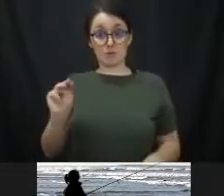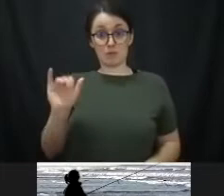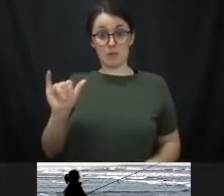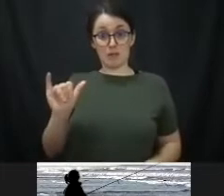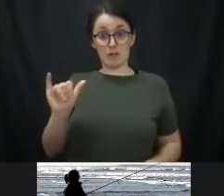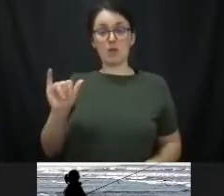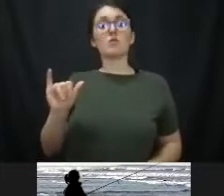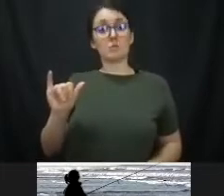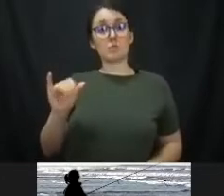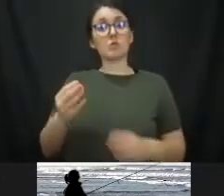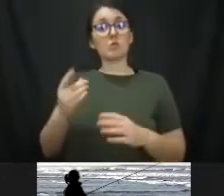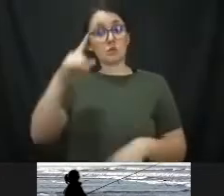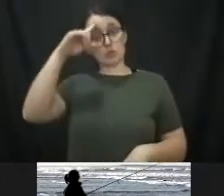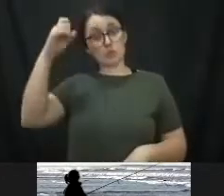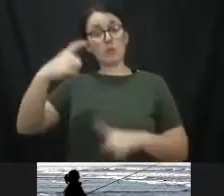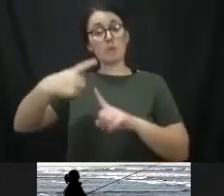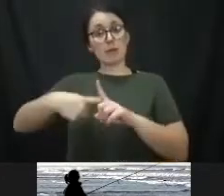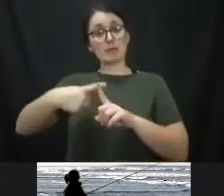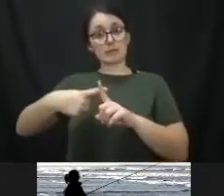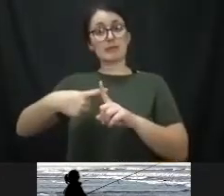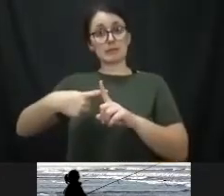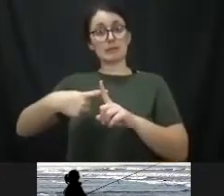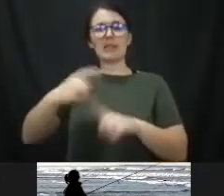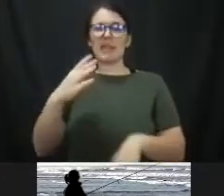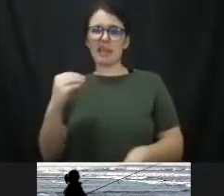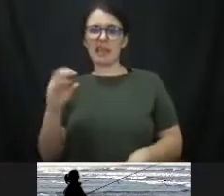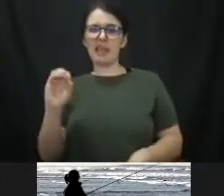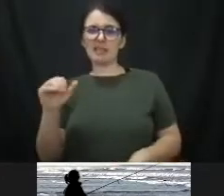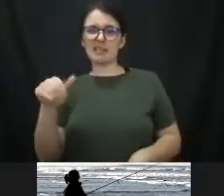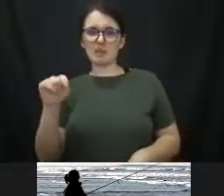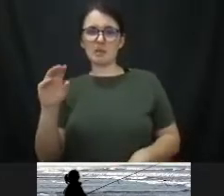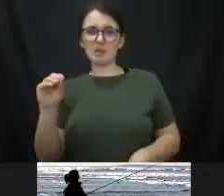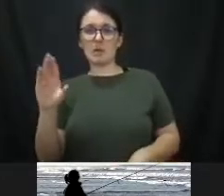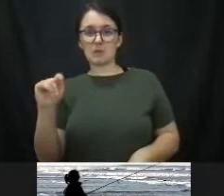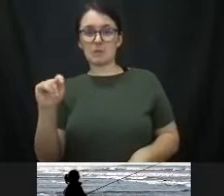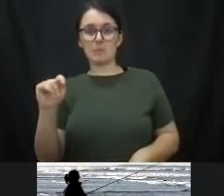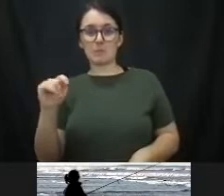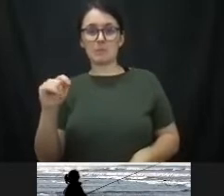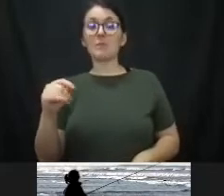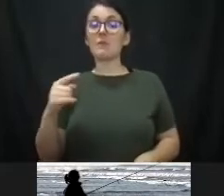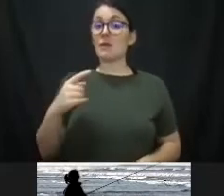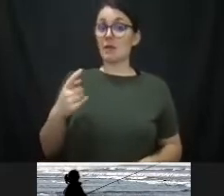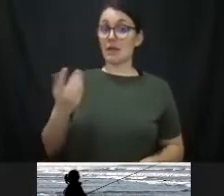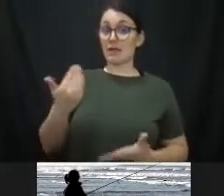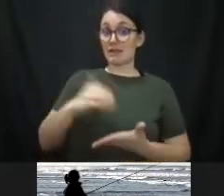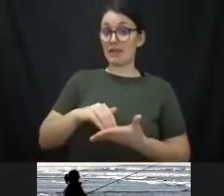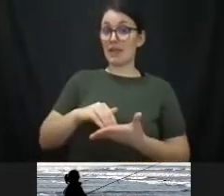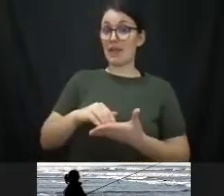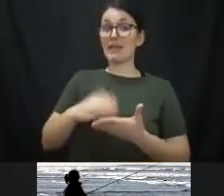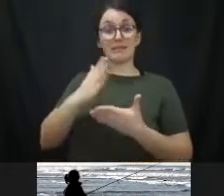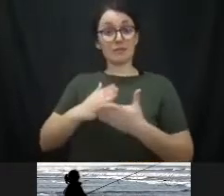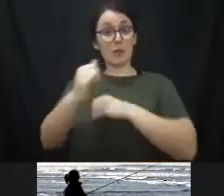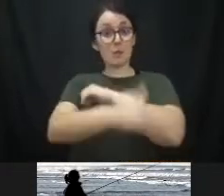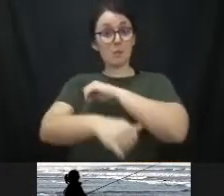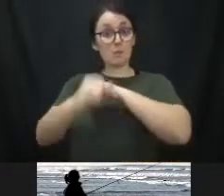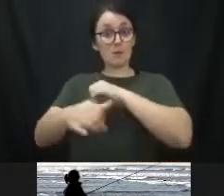June, July, August, September, October, like I said a minute ago, we have 232 whales who said, yeah, I'm just going to